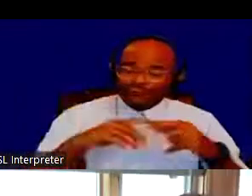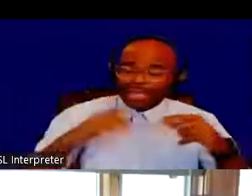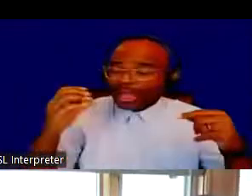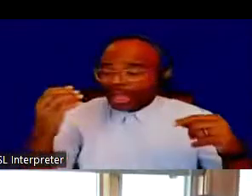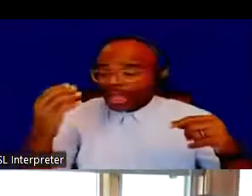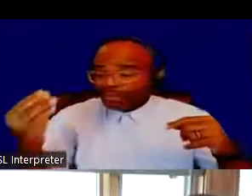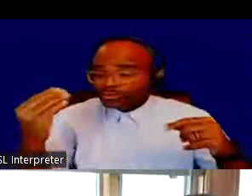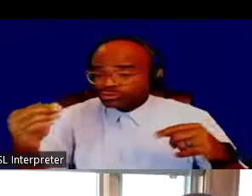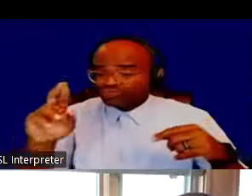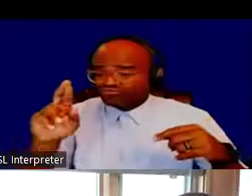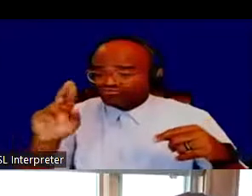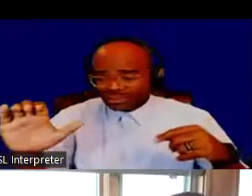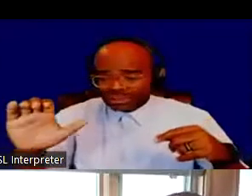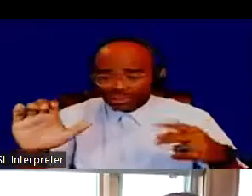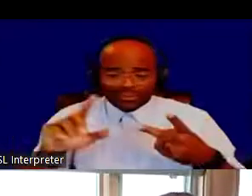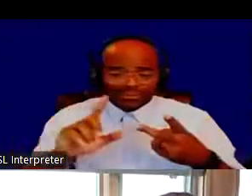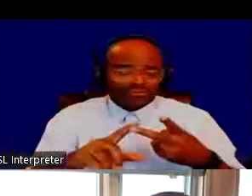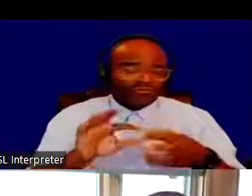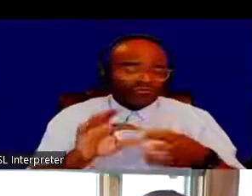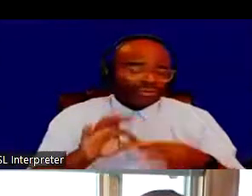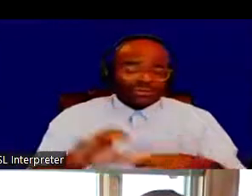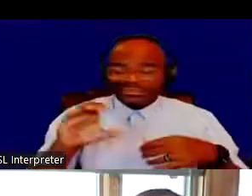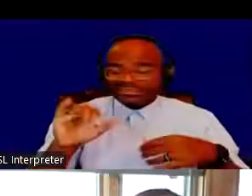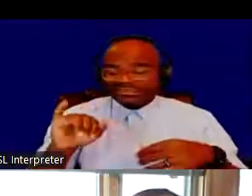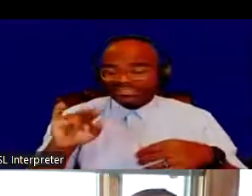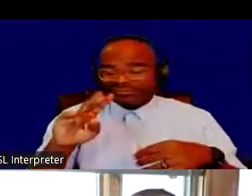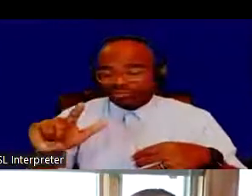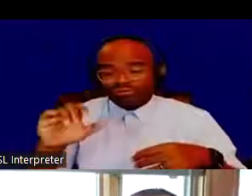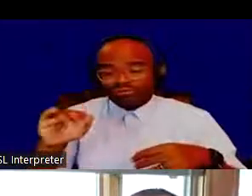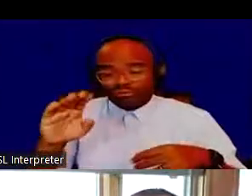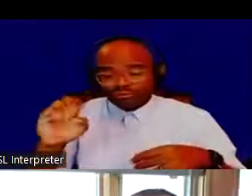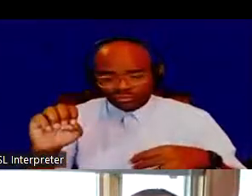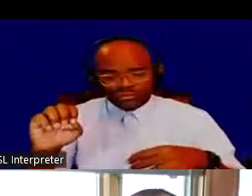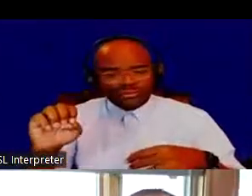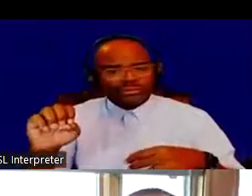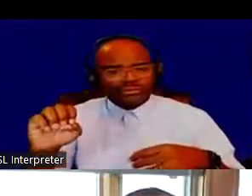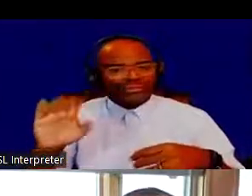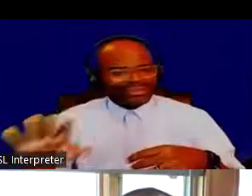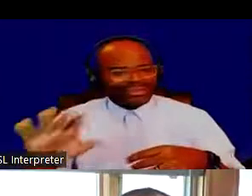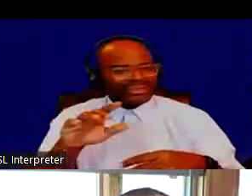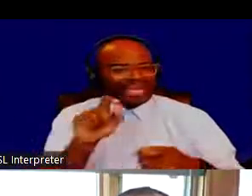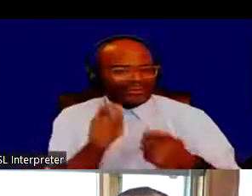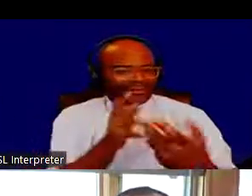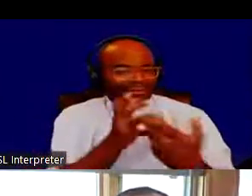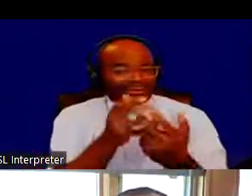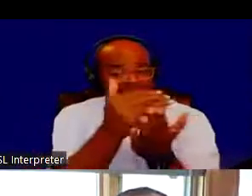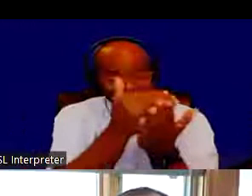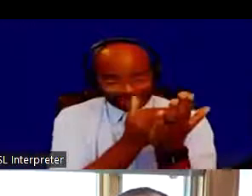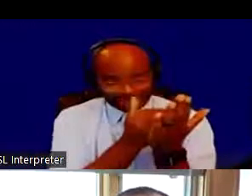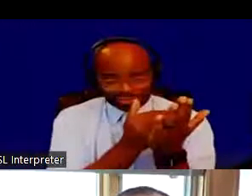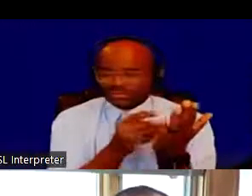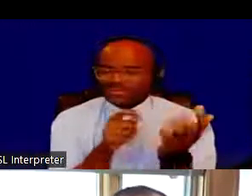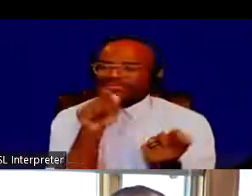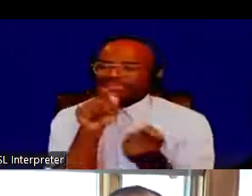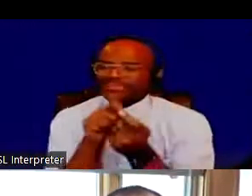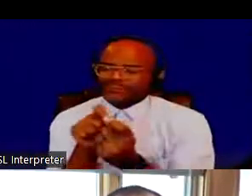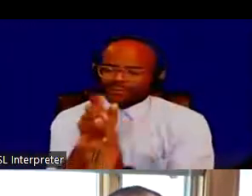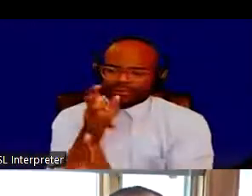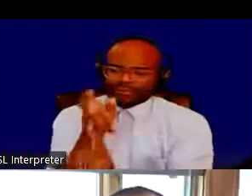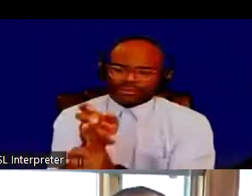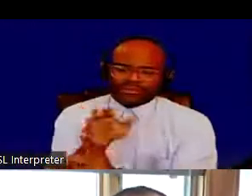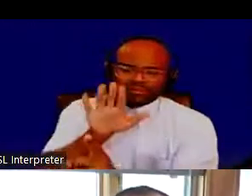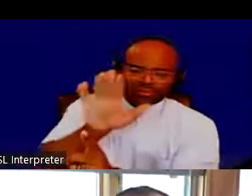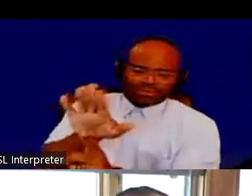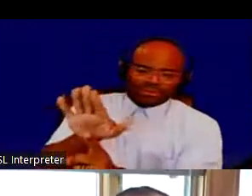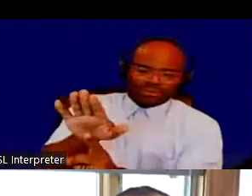to silviculture and forest management. So adaptation menus are specific to a discipline, and they're written in a language that you would